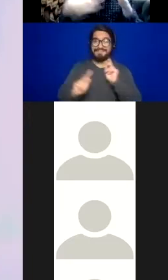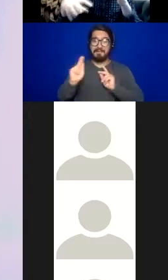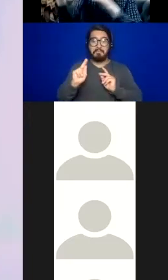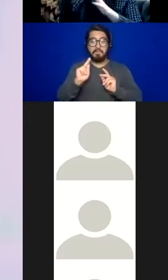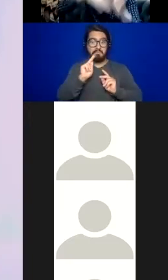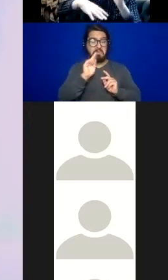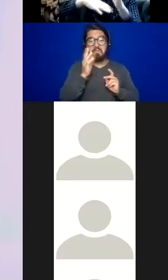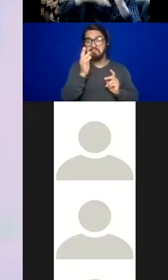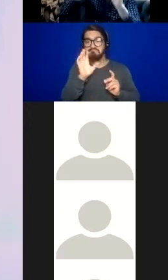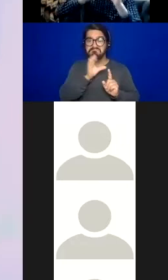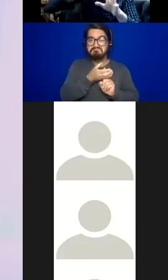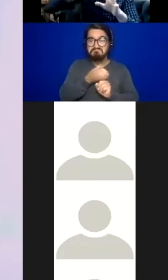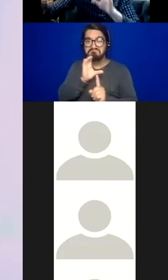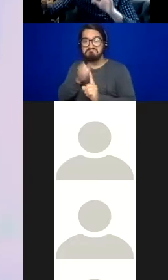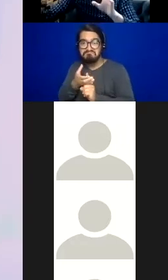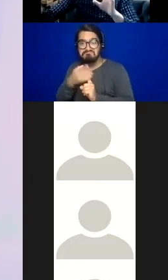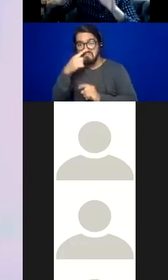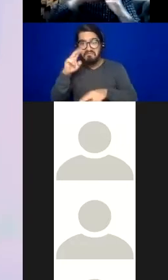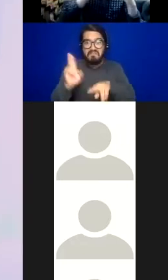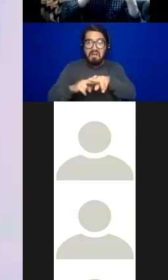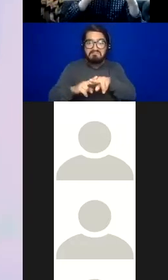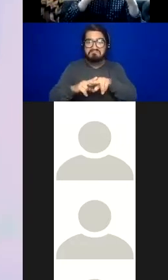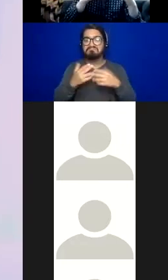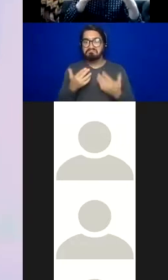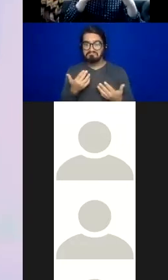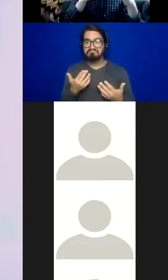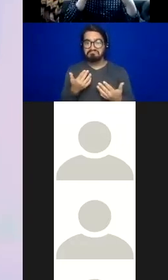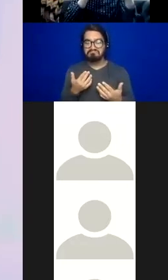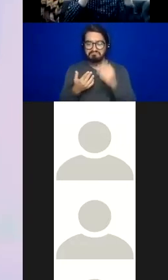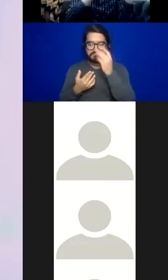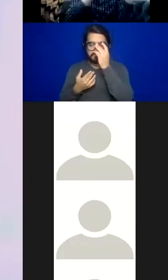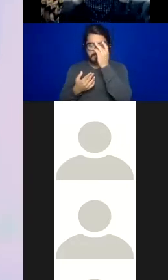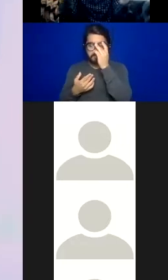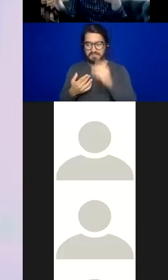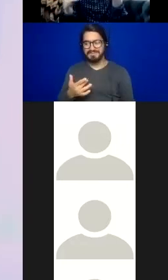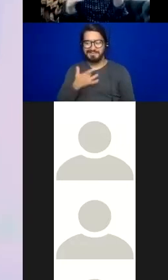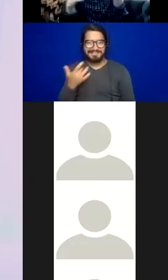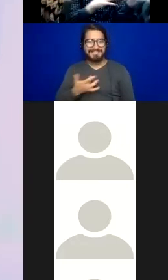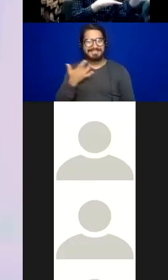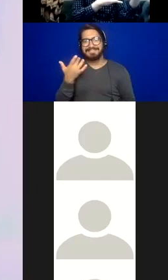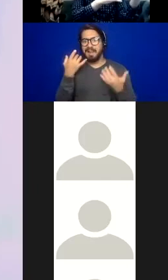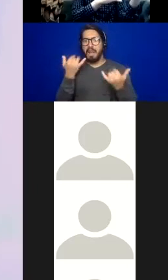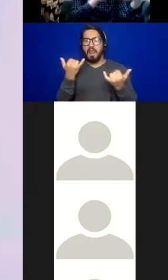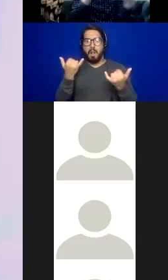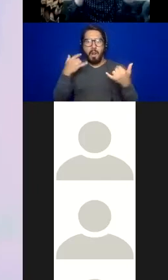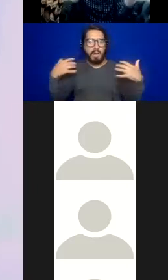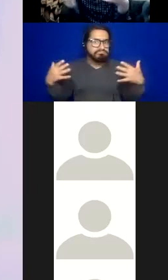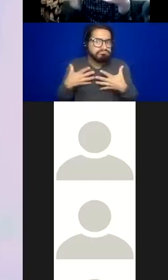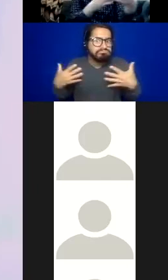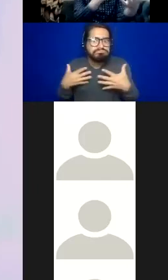for fun, like a totally new thing that then is later removed. So I feel like there's this sort of panic as like,